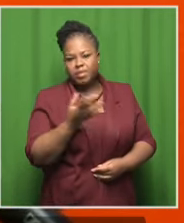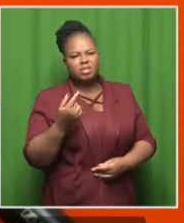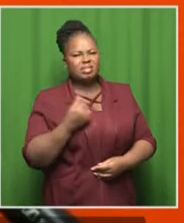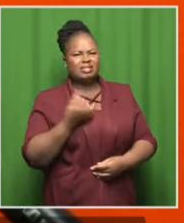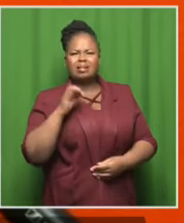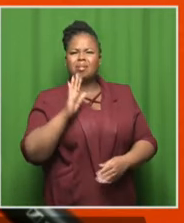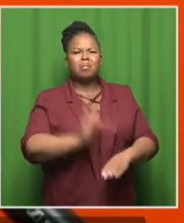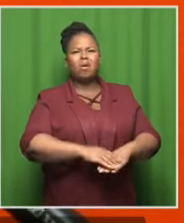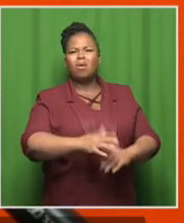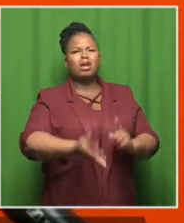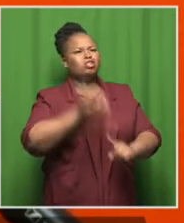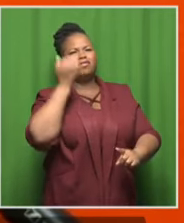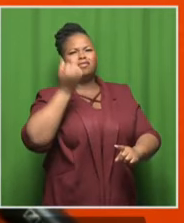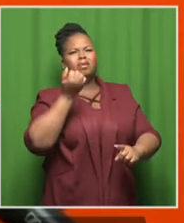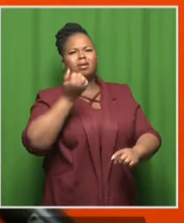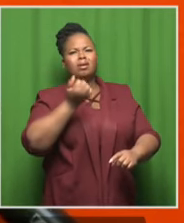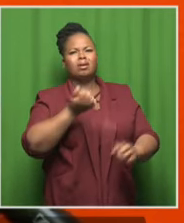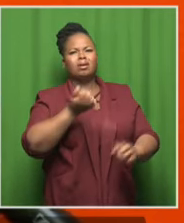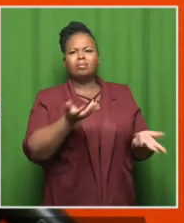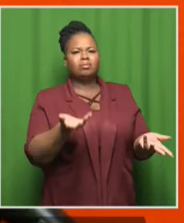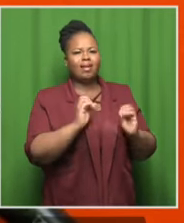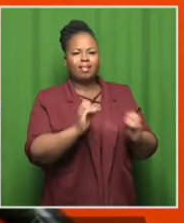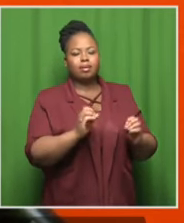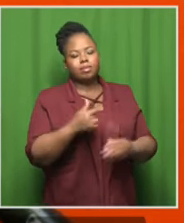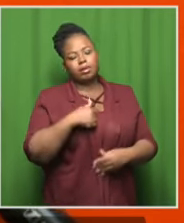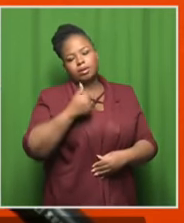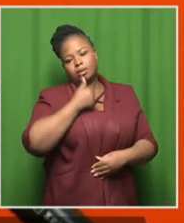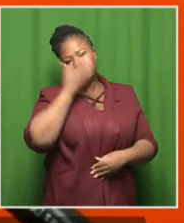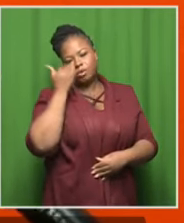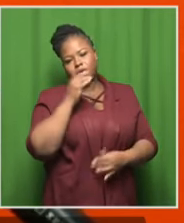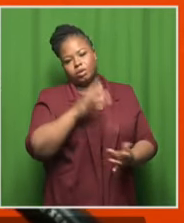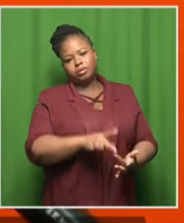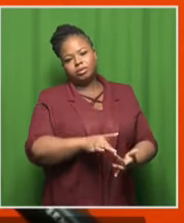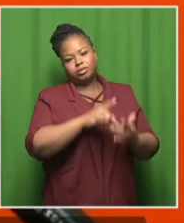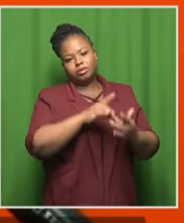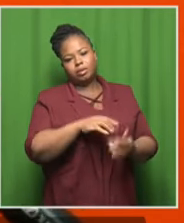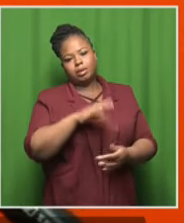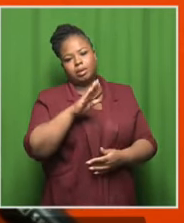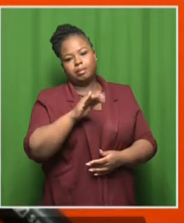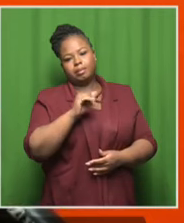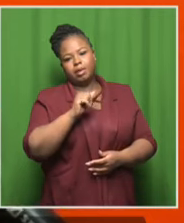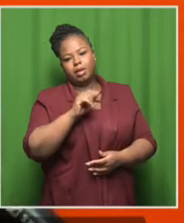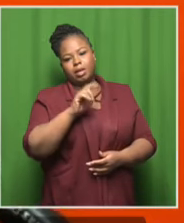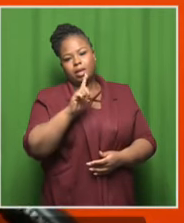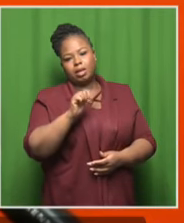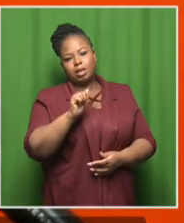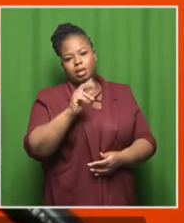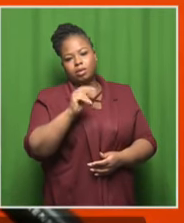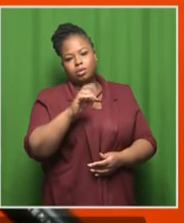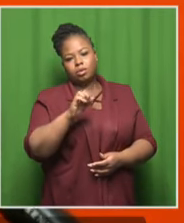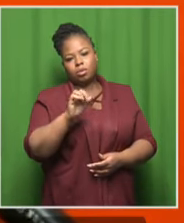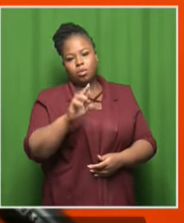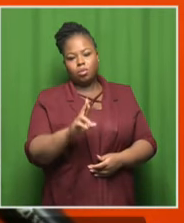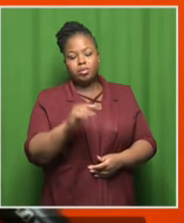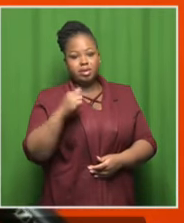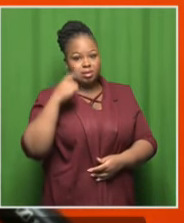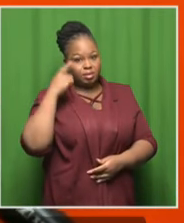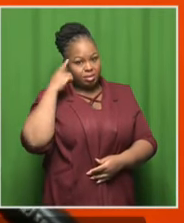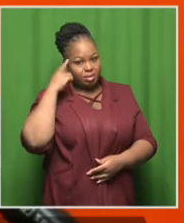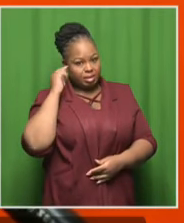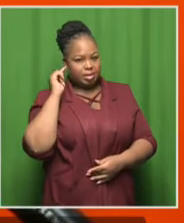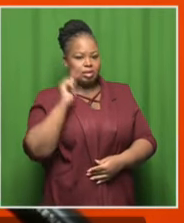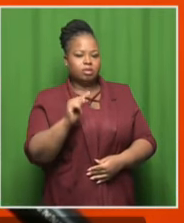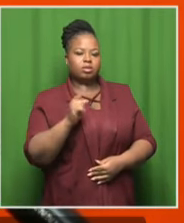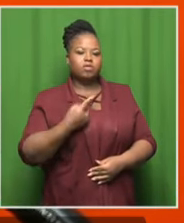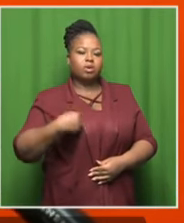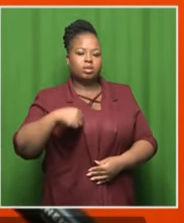achieve. Little did I know that he was going to be nominated for a Ballon d'Or. And that, I think, that the nomination as well, for